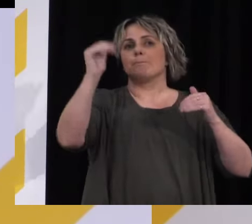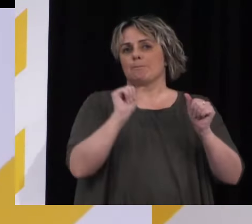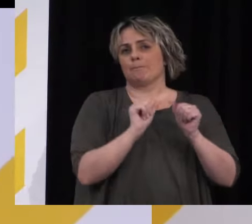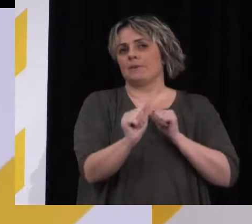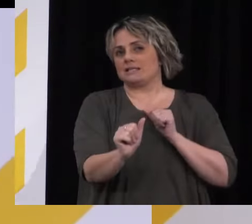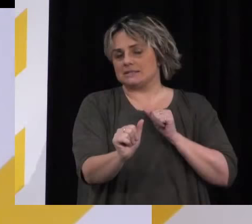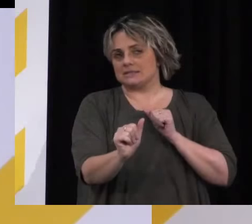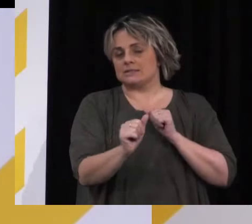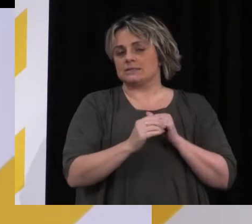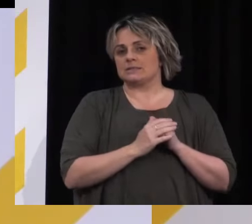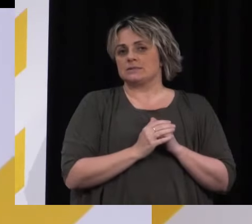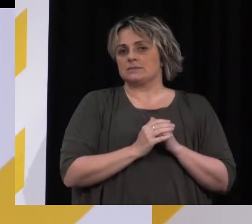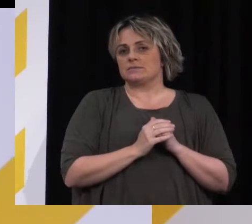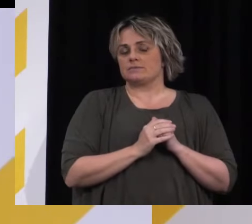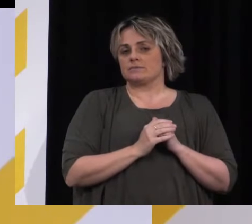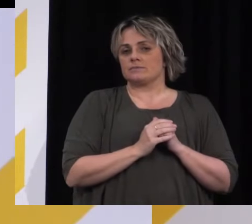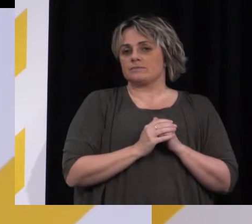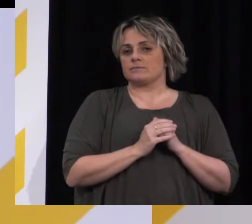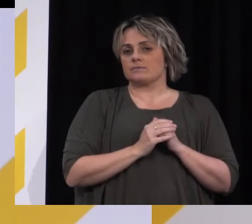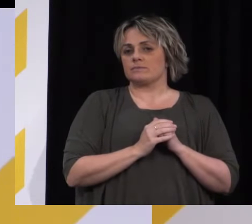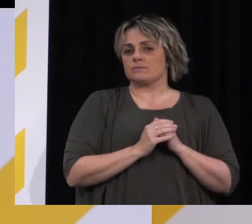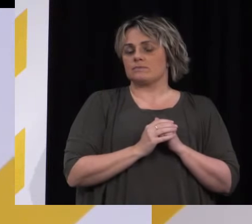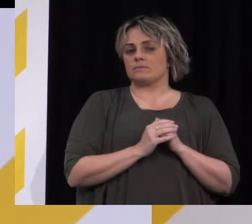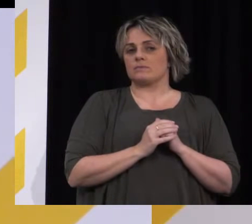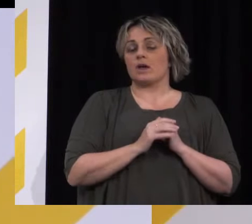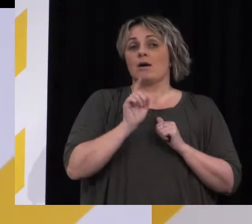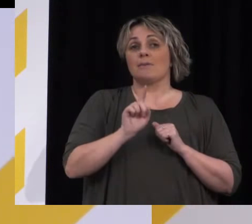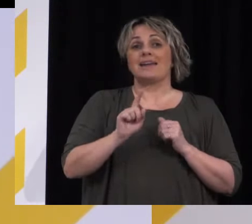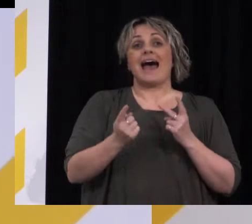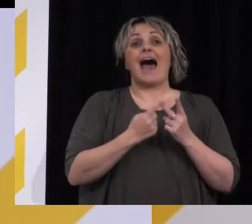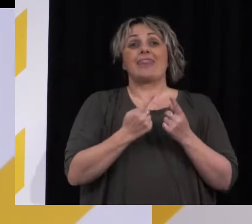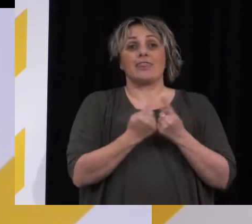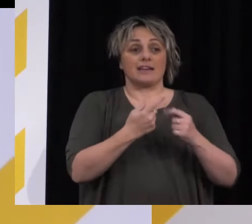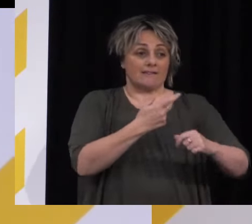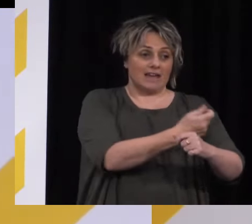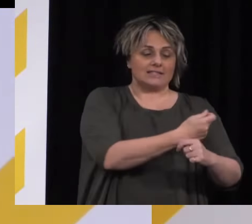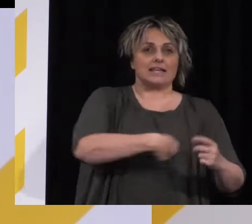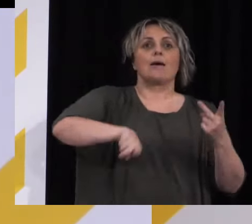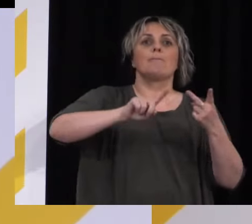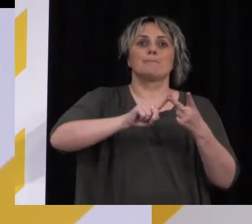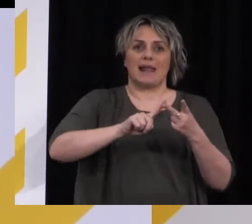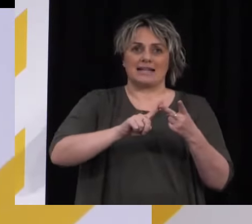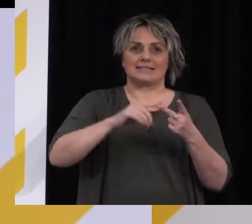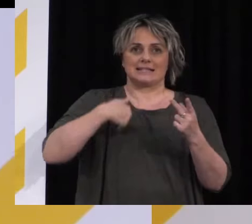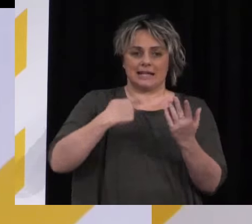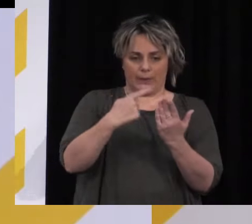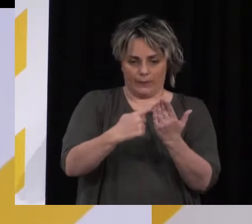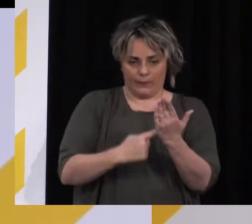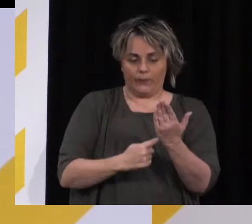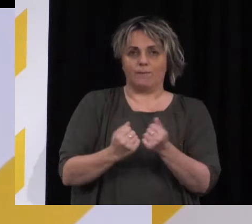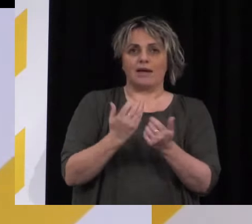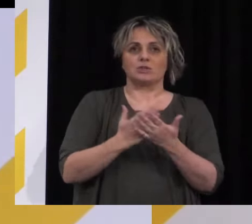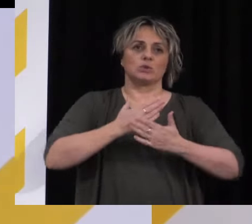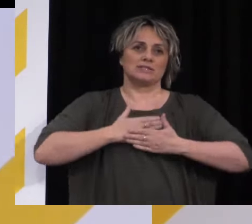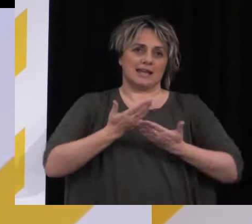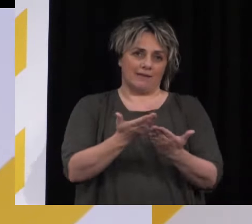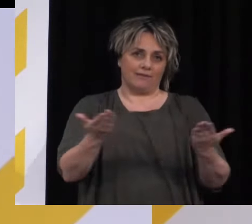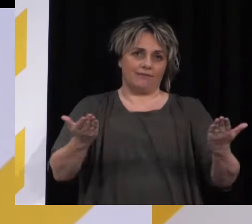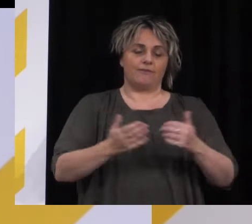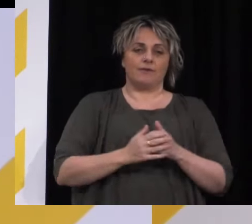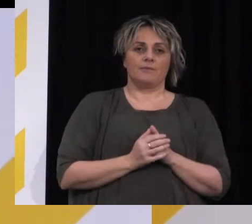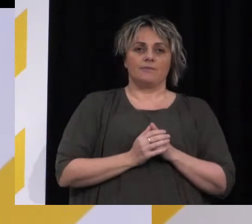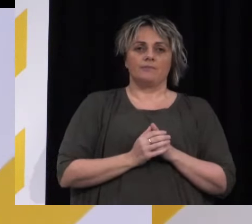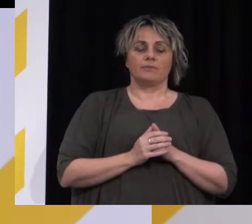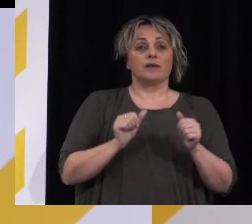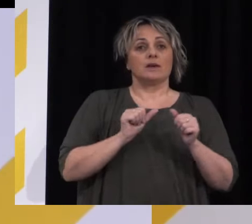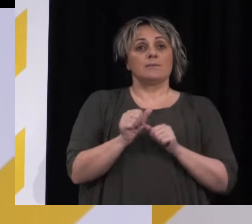about the other measures that we will have to have in place to protect people, and the